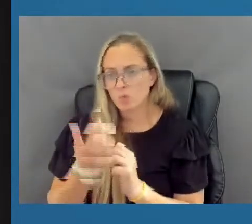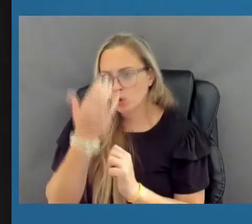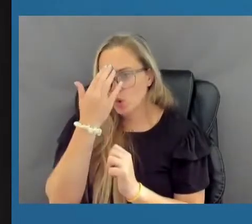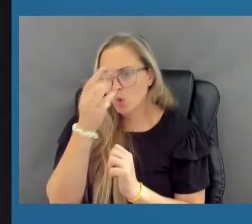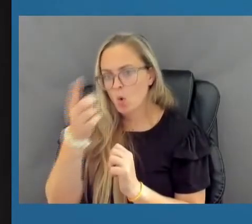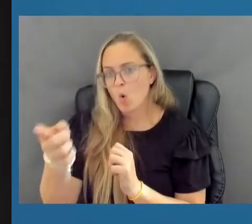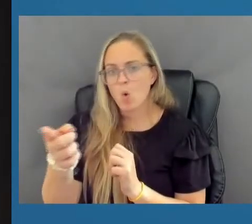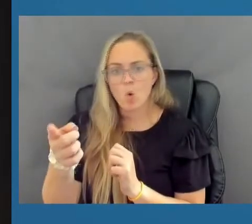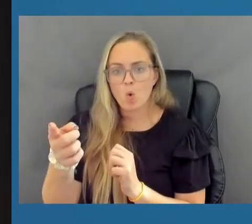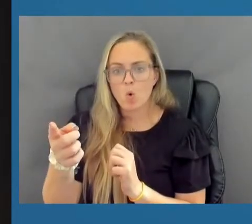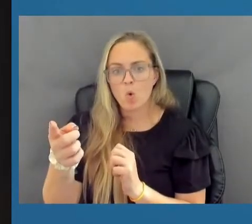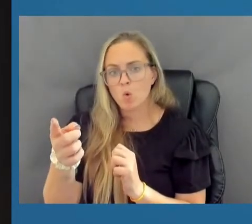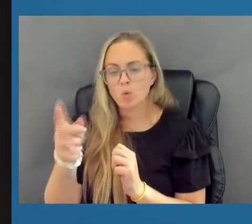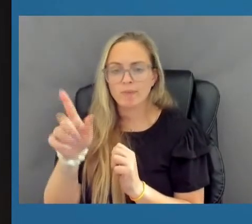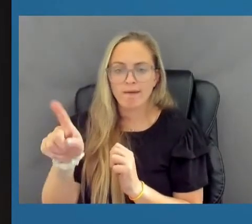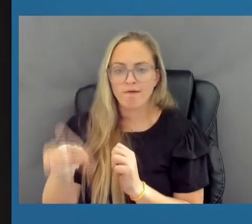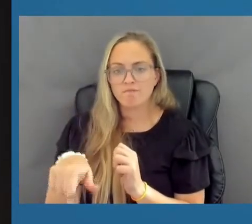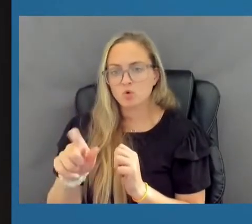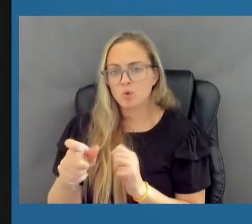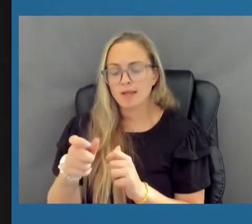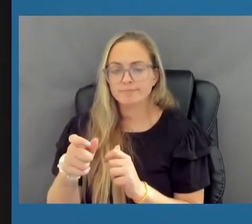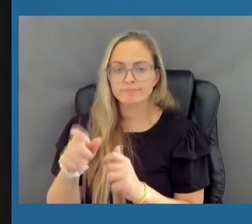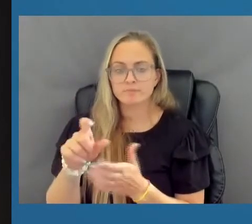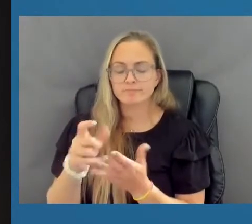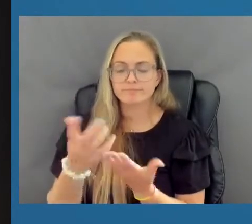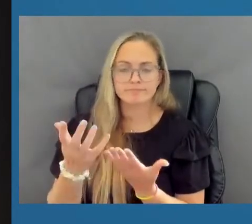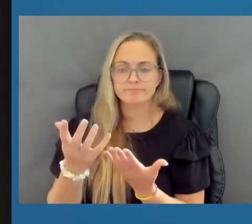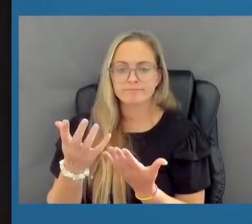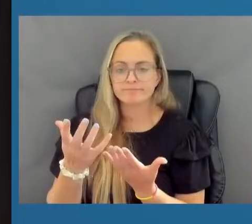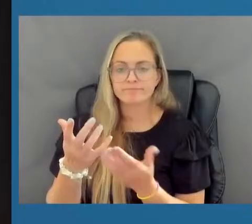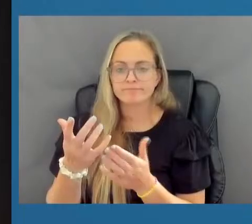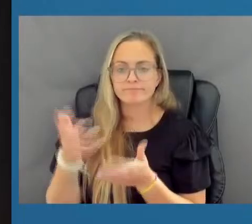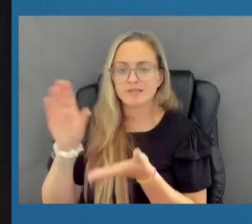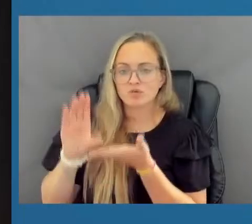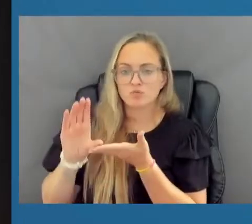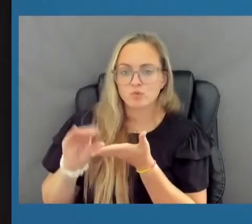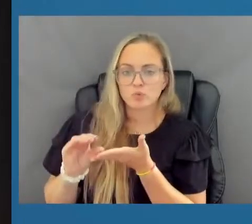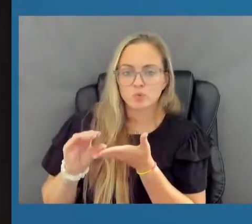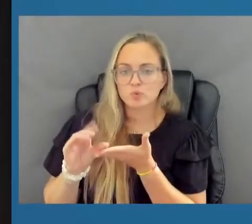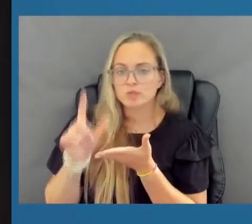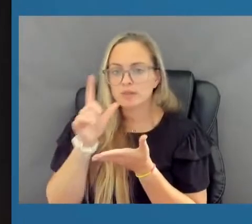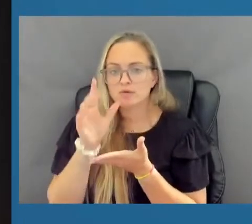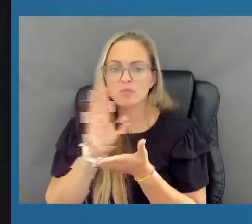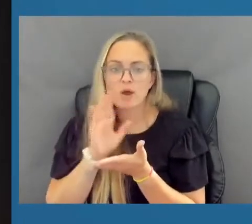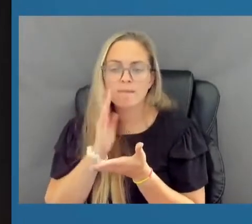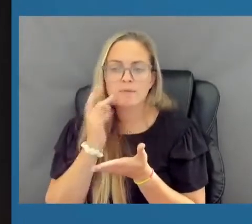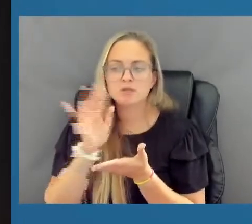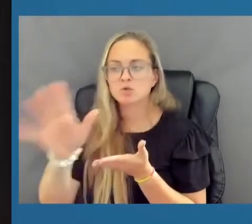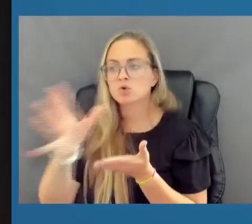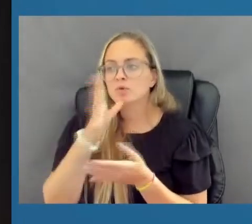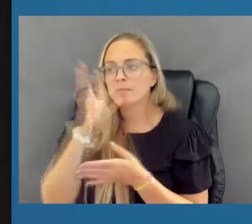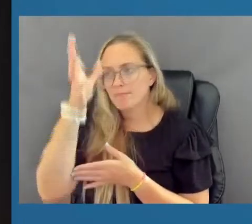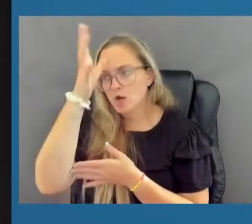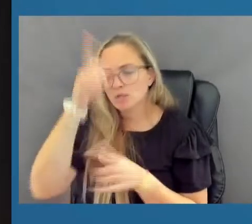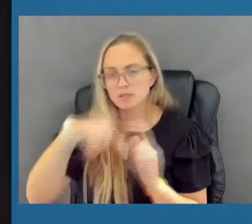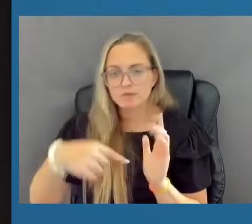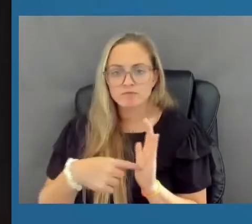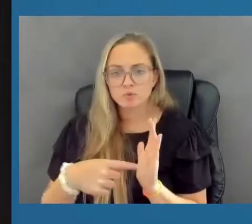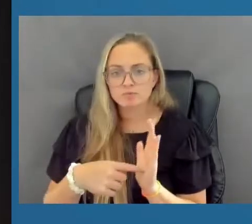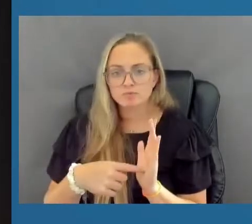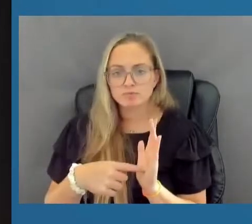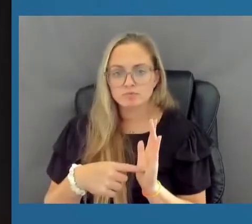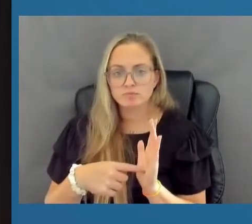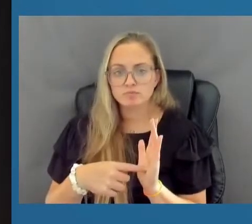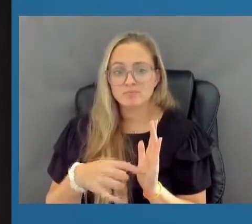ones who have to get the subsidized lunch or breakfast because their parents are too poor to pay for it. That's